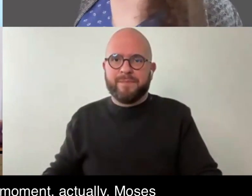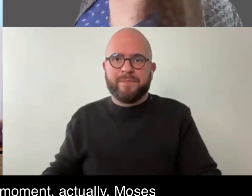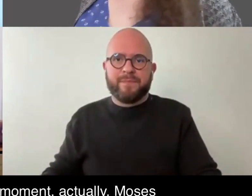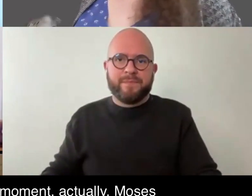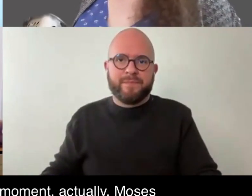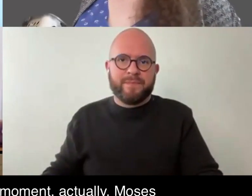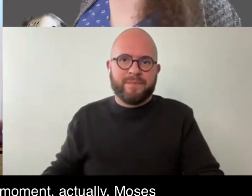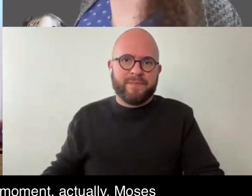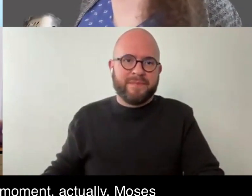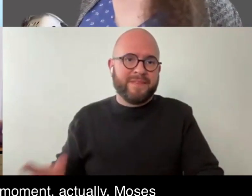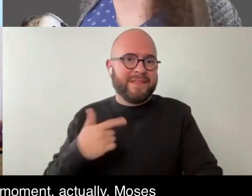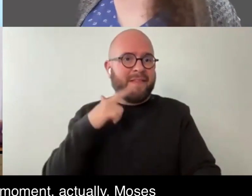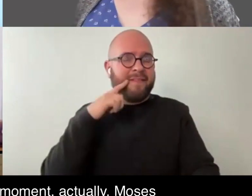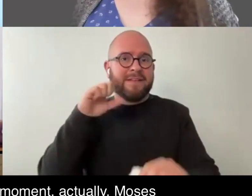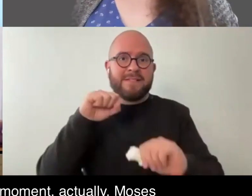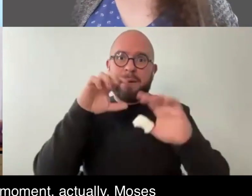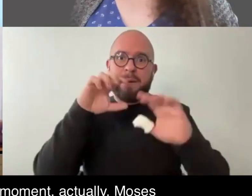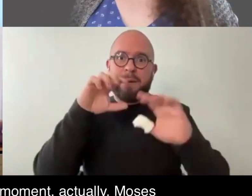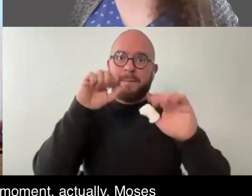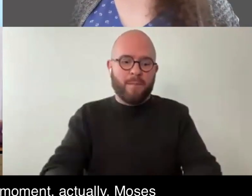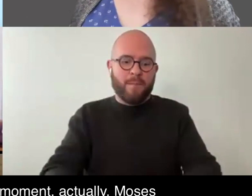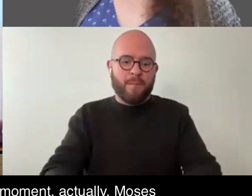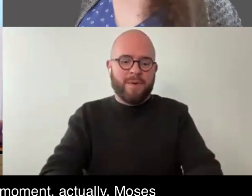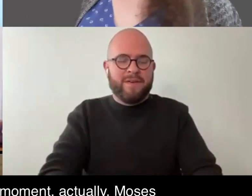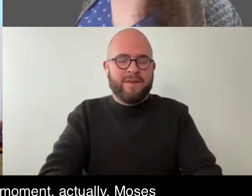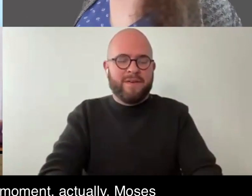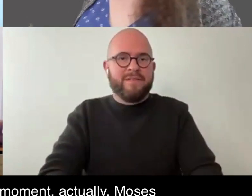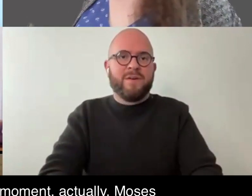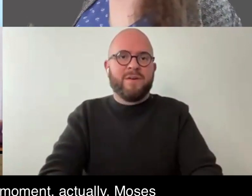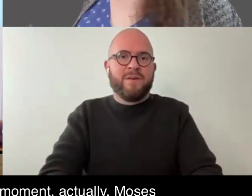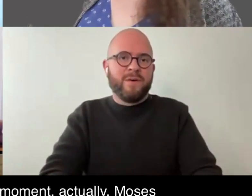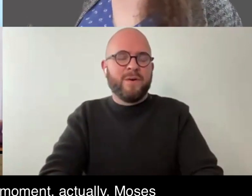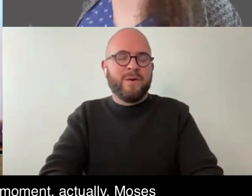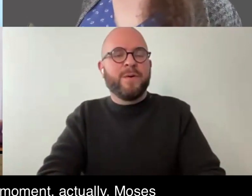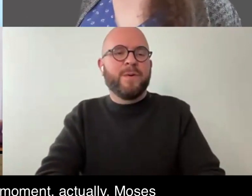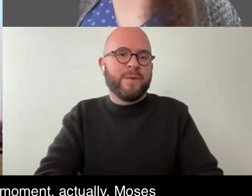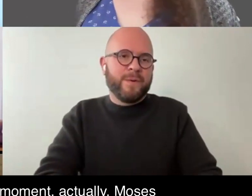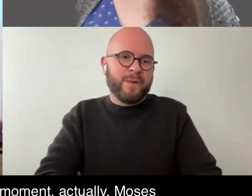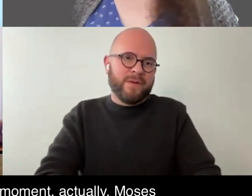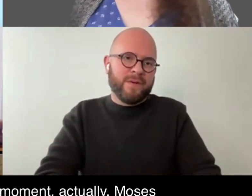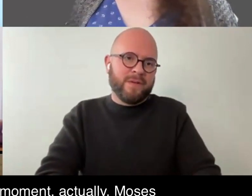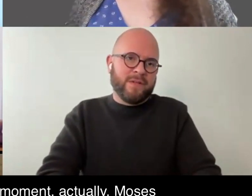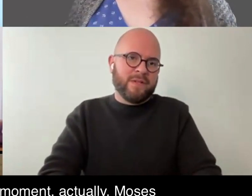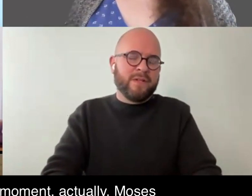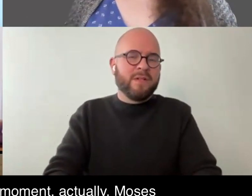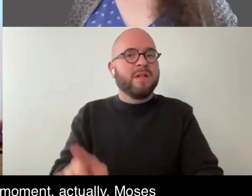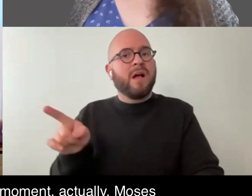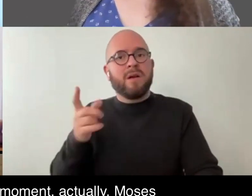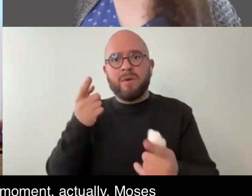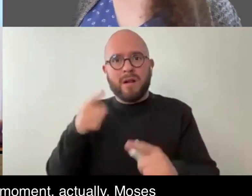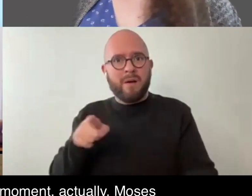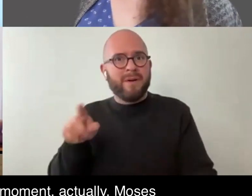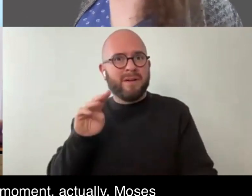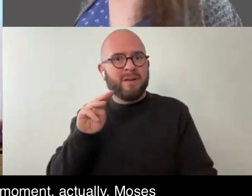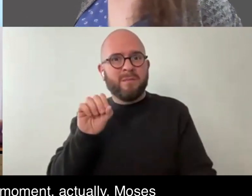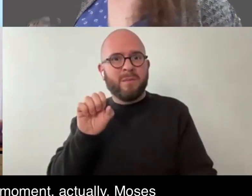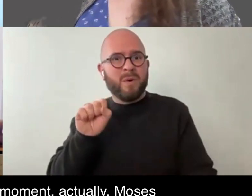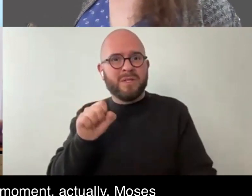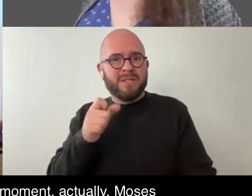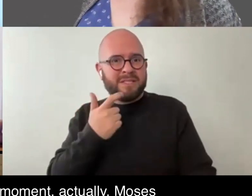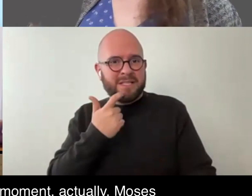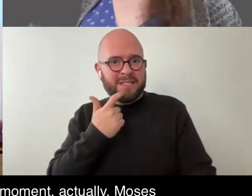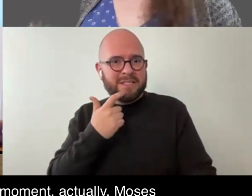amazing moment, actually. Moses says no because he